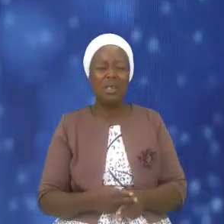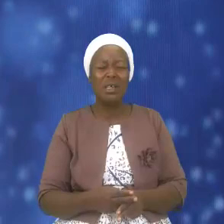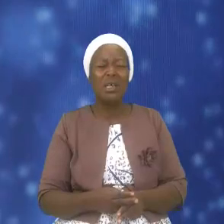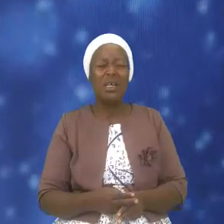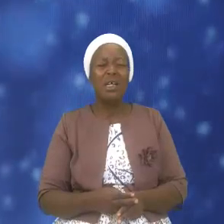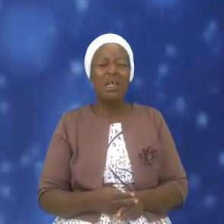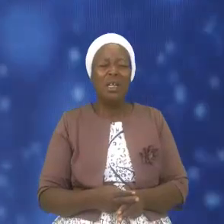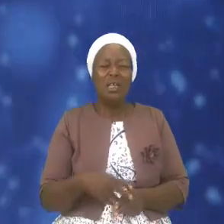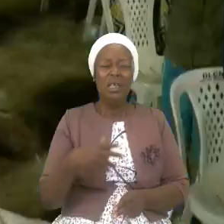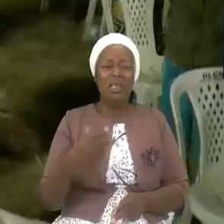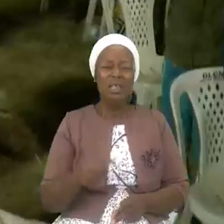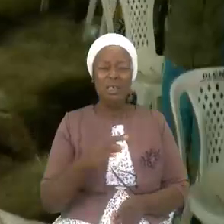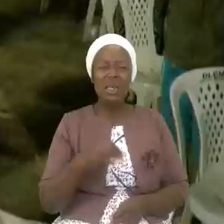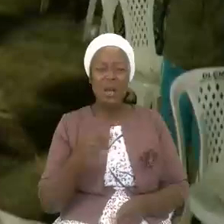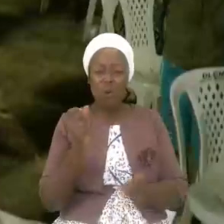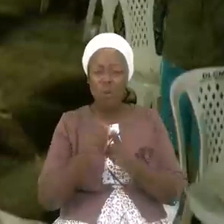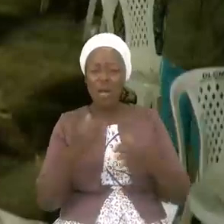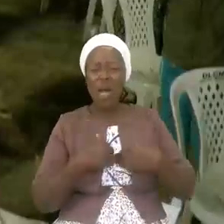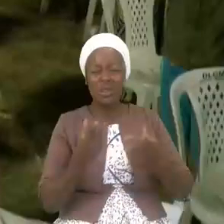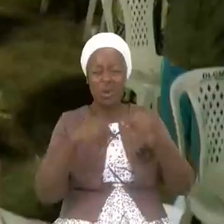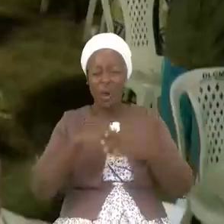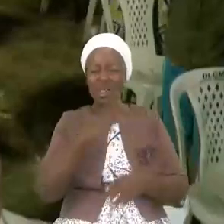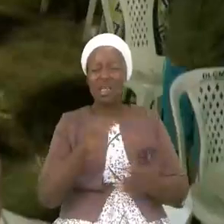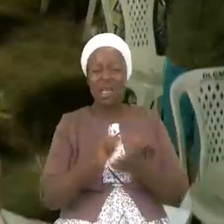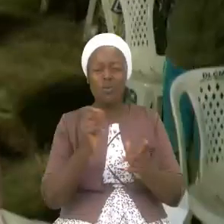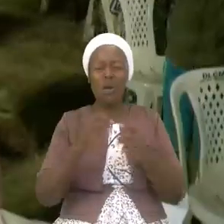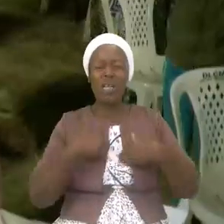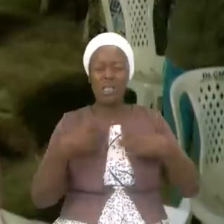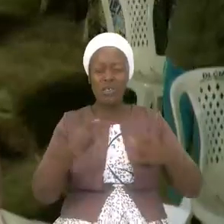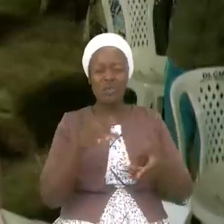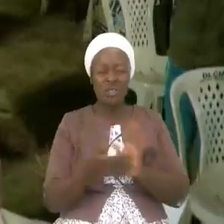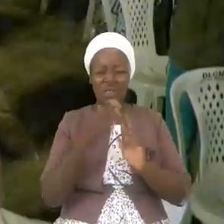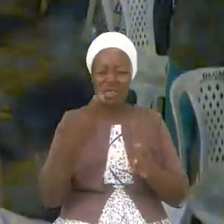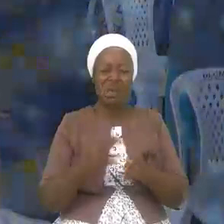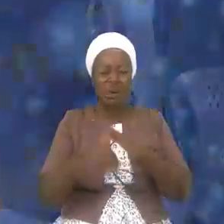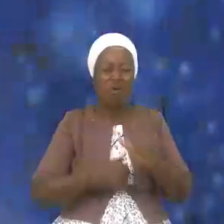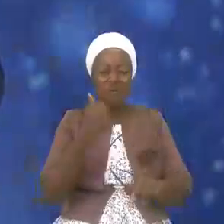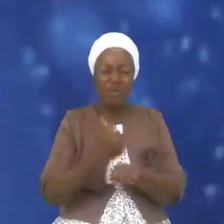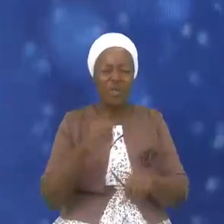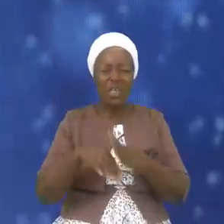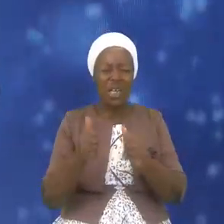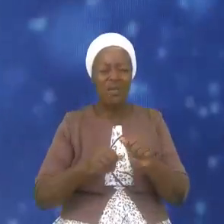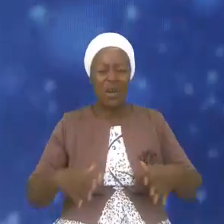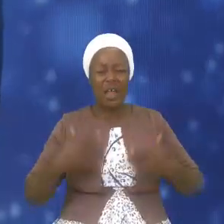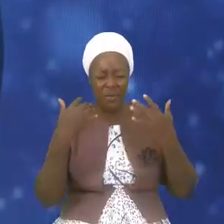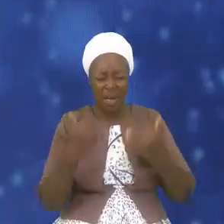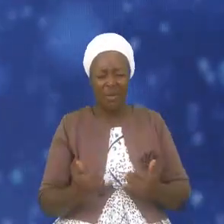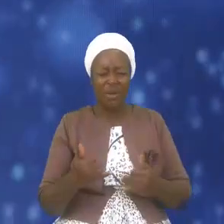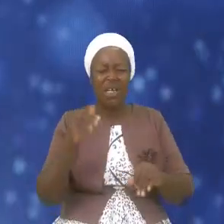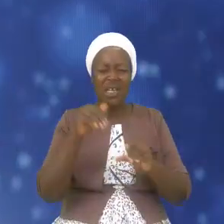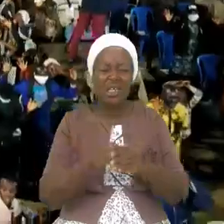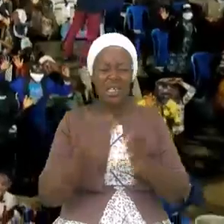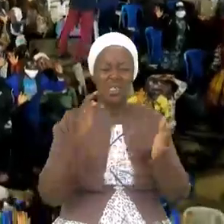healed you. Confirmation in every life right now. In Jesus' name, I